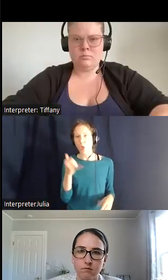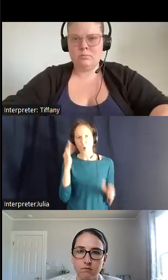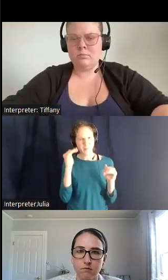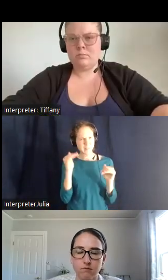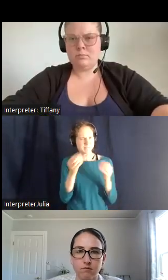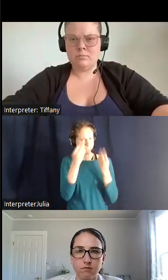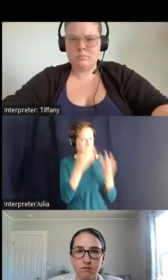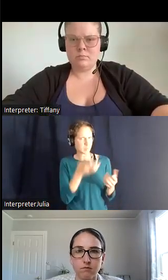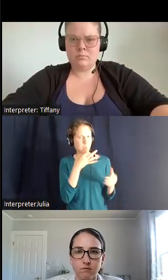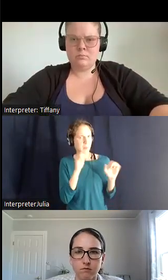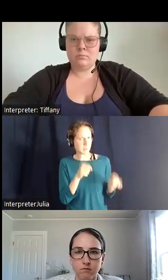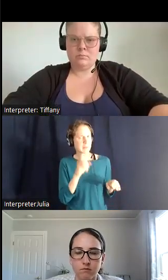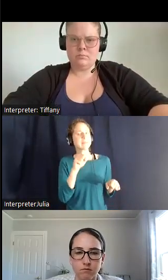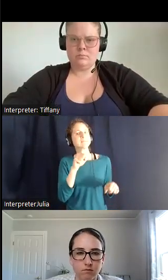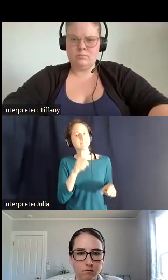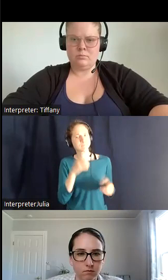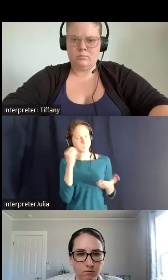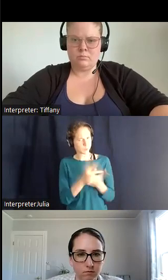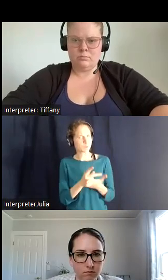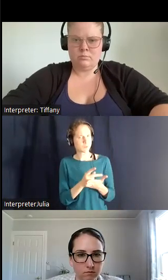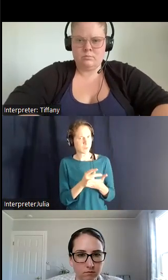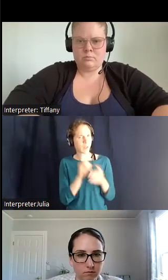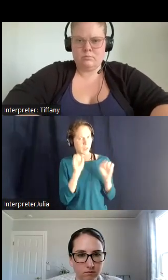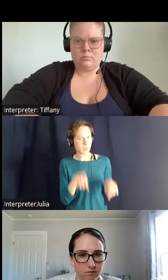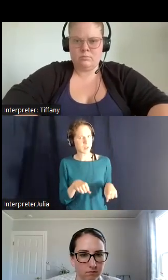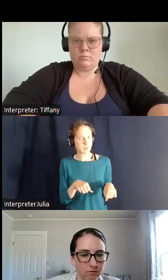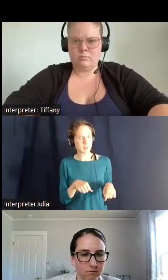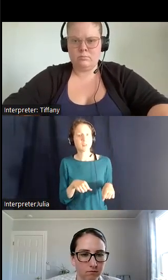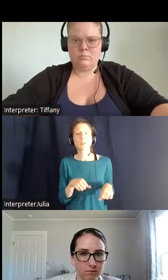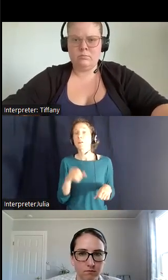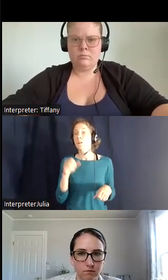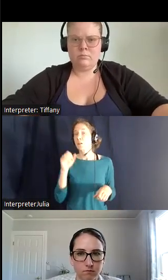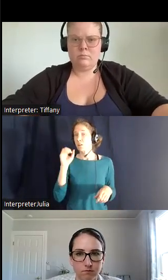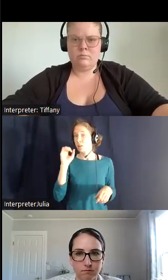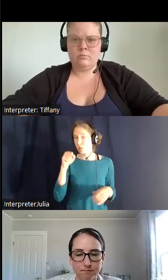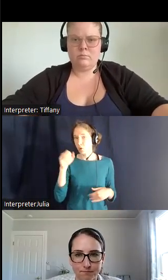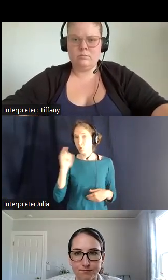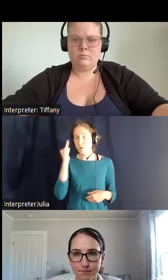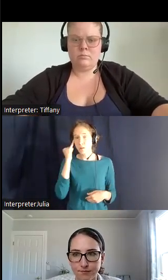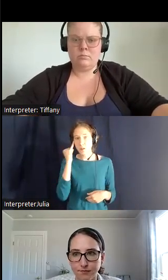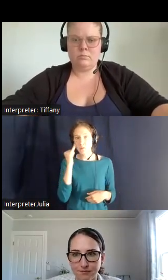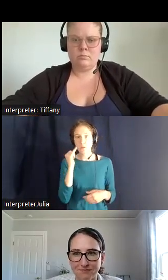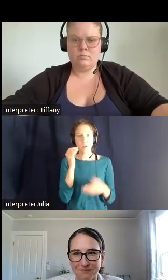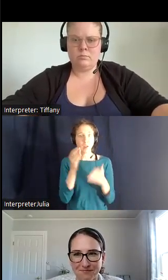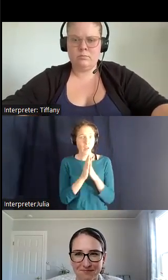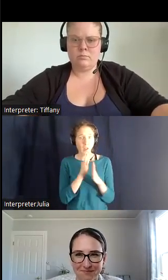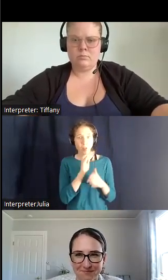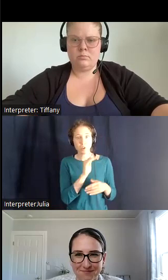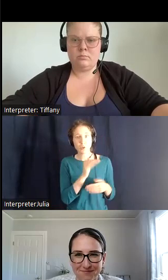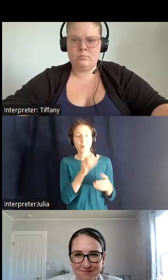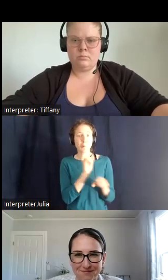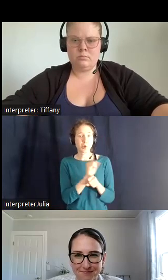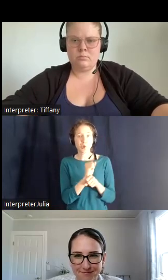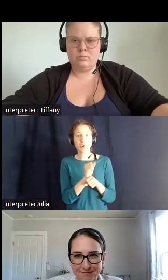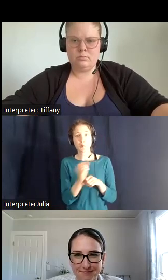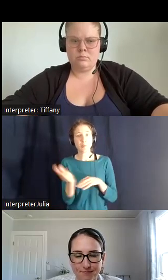with you doing this. Right. And if we're asking you to work 24/7, the bosso